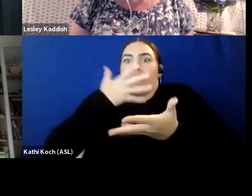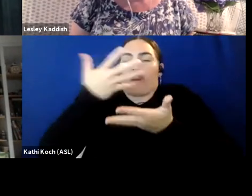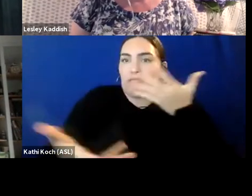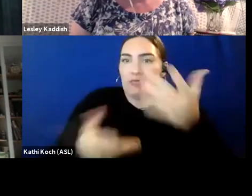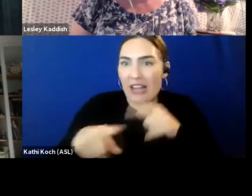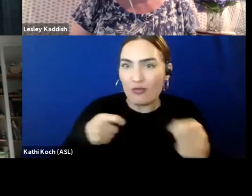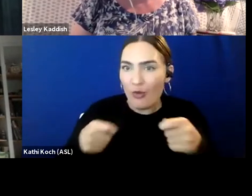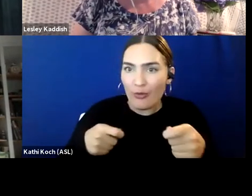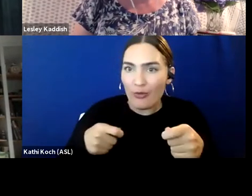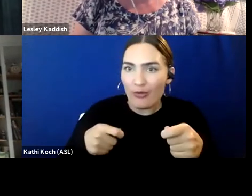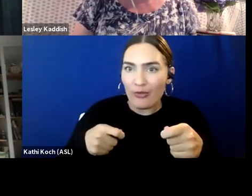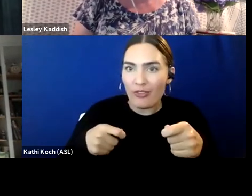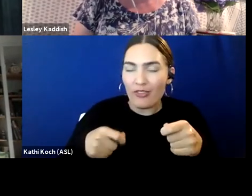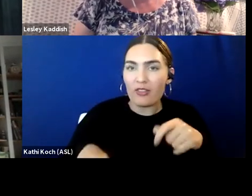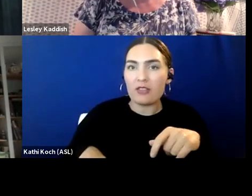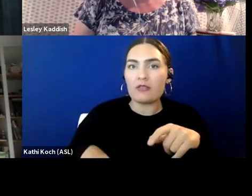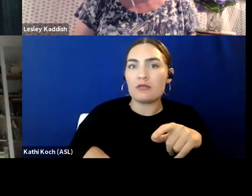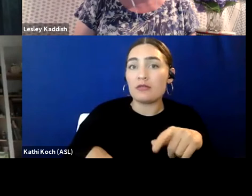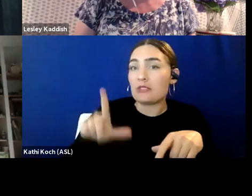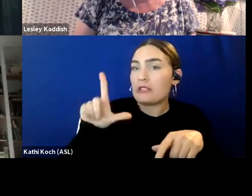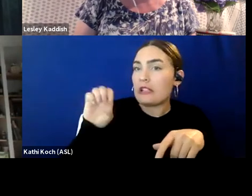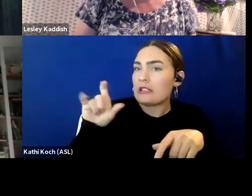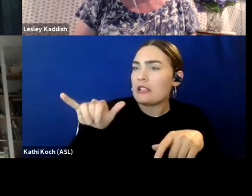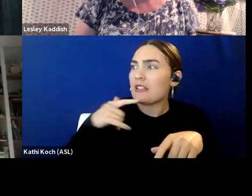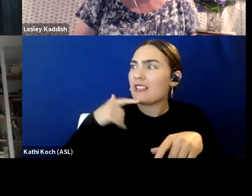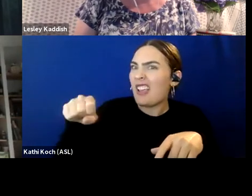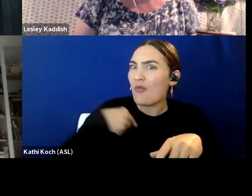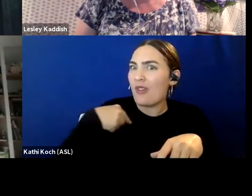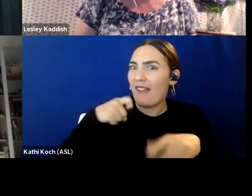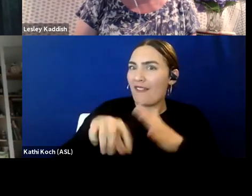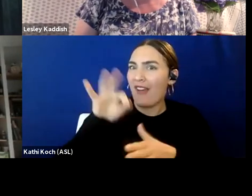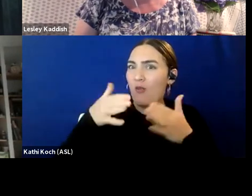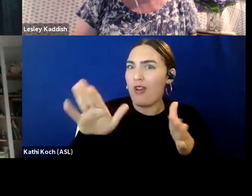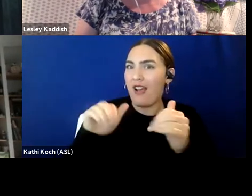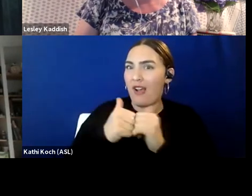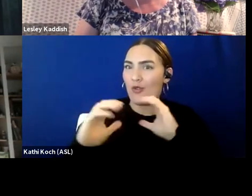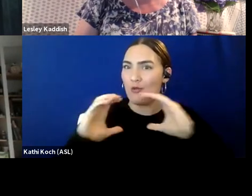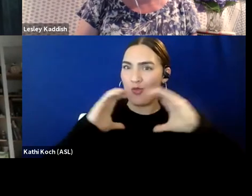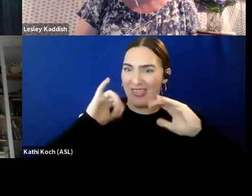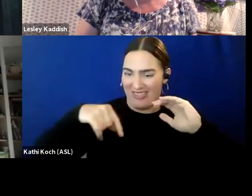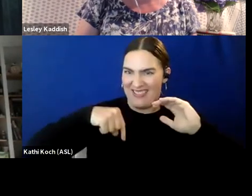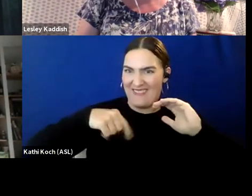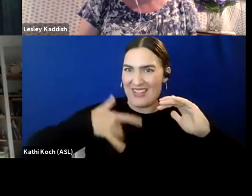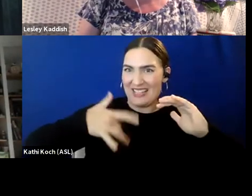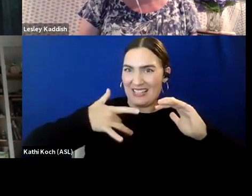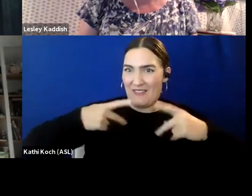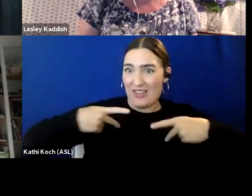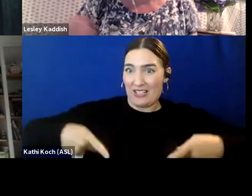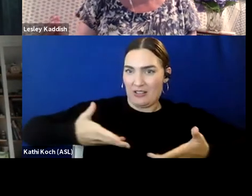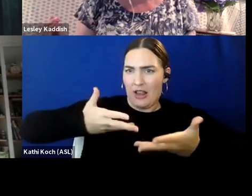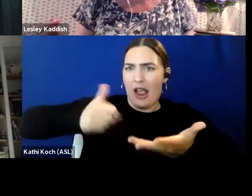And yet we have to find a way to communicate it, you know, and that's where the sharing is, right? That's the difficult